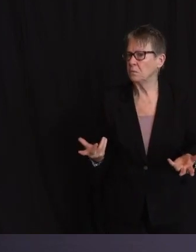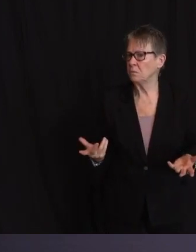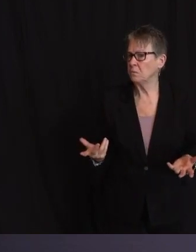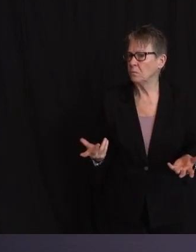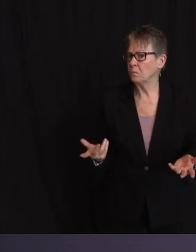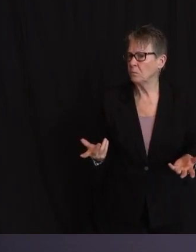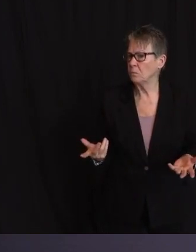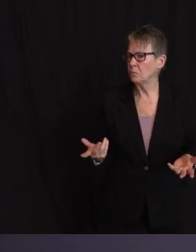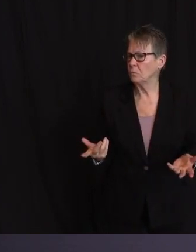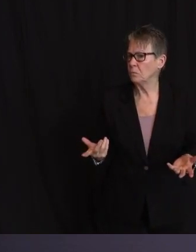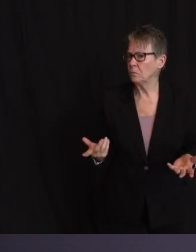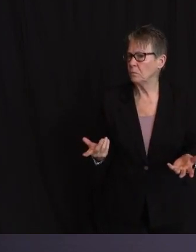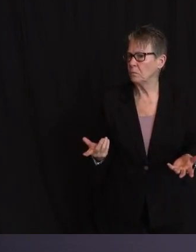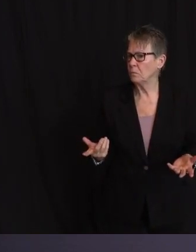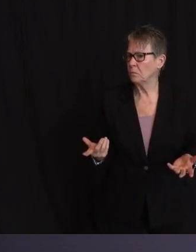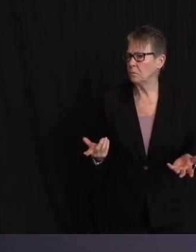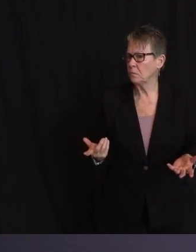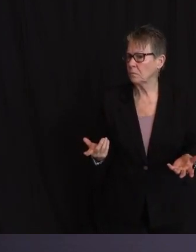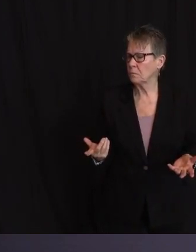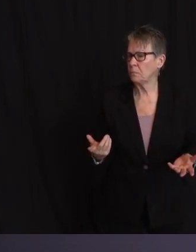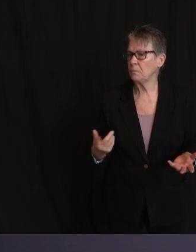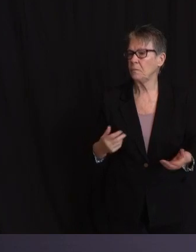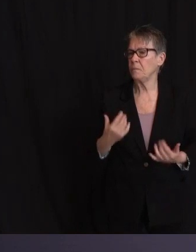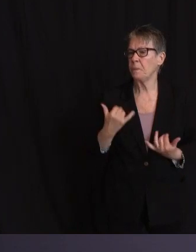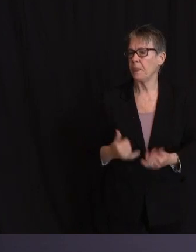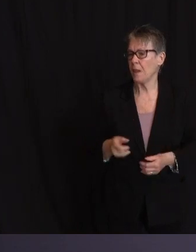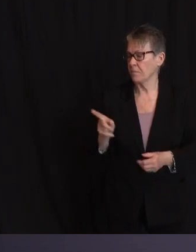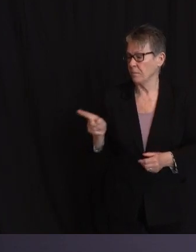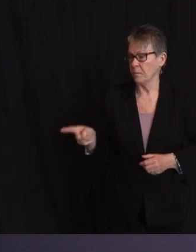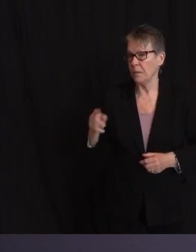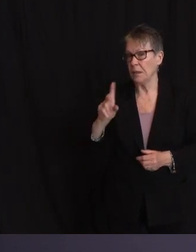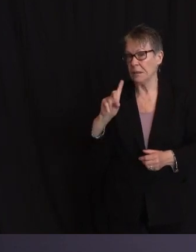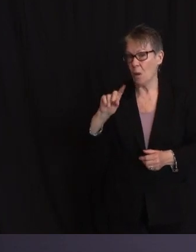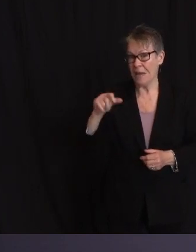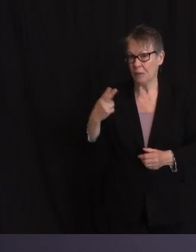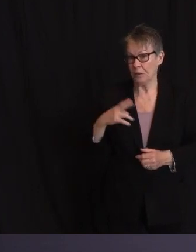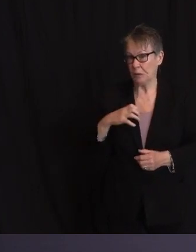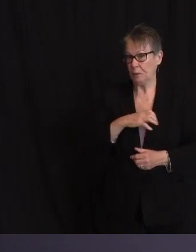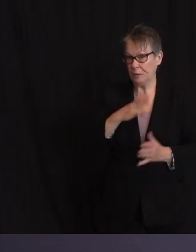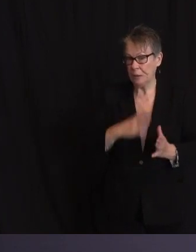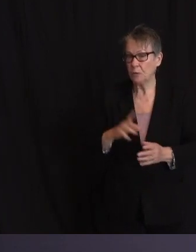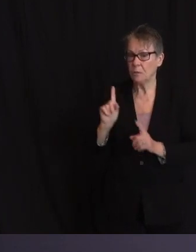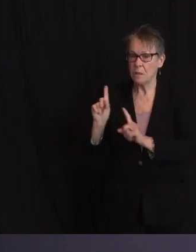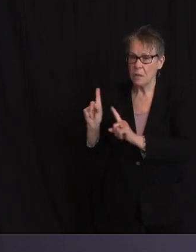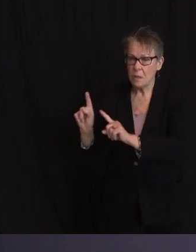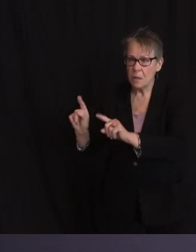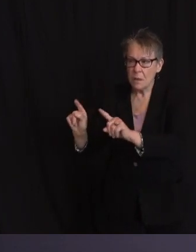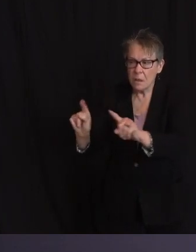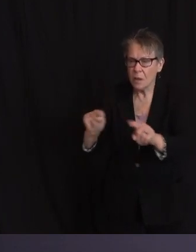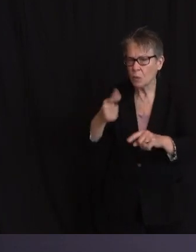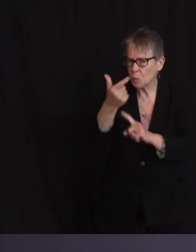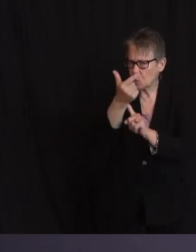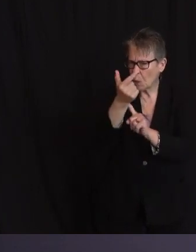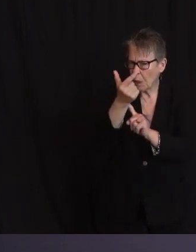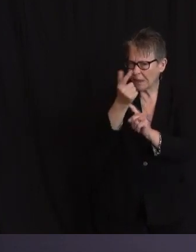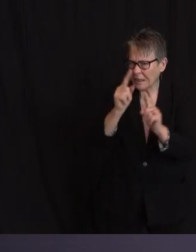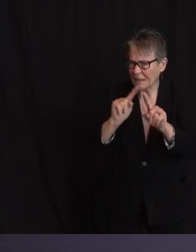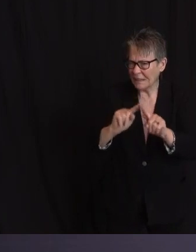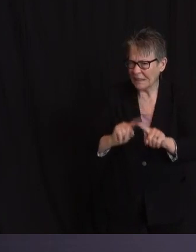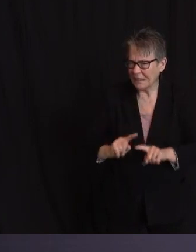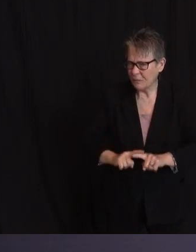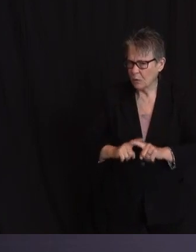will leave it to you on the Andover and the 21. Now I'll leave my comments where they are.